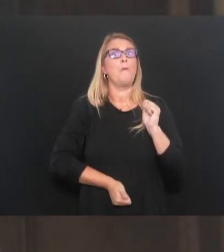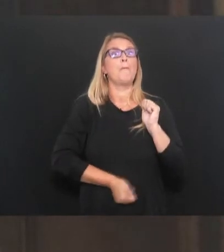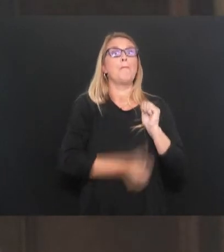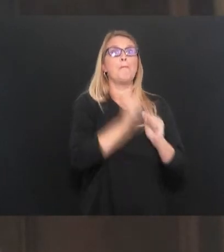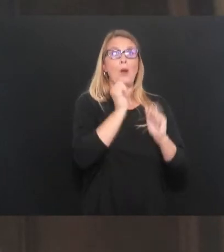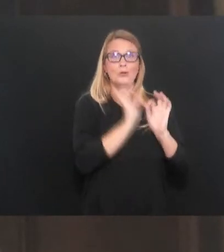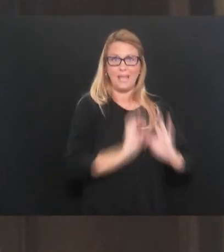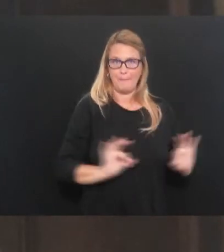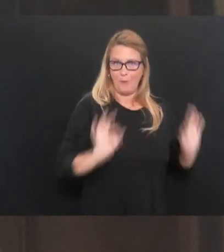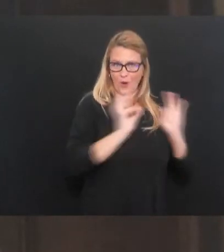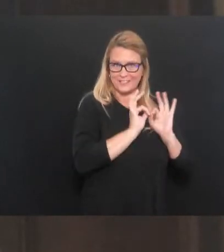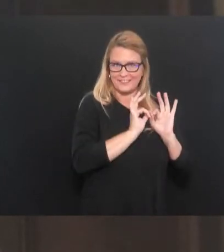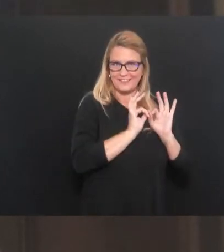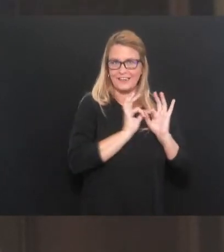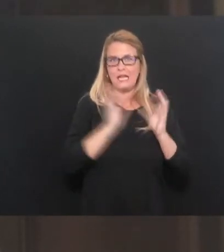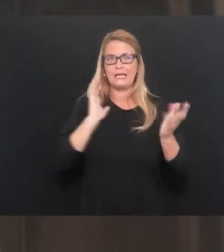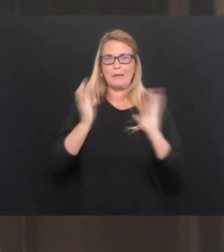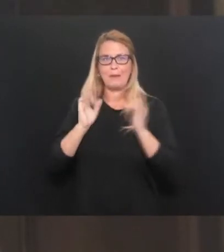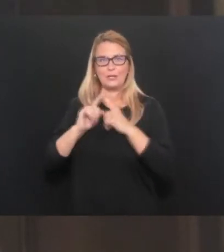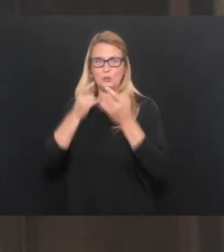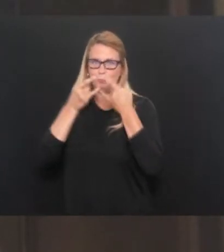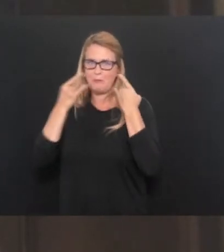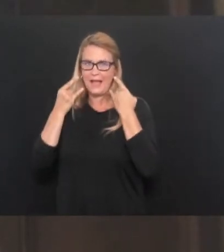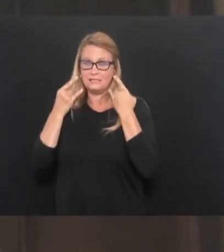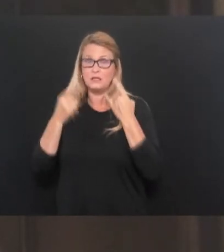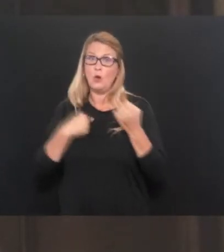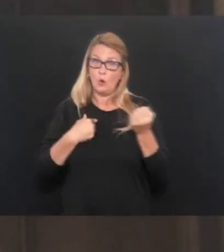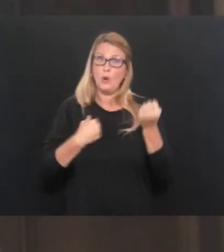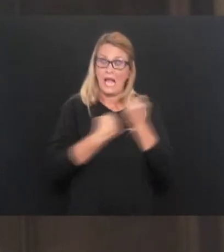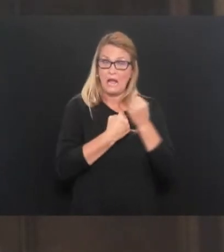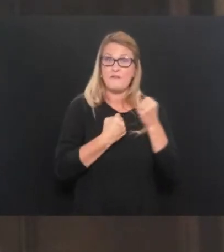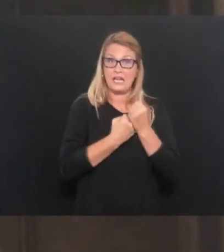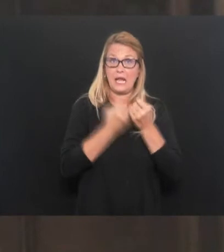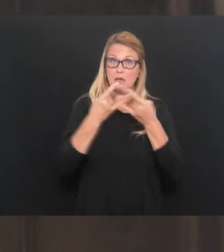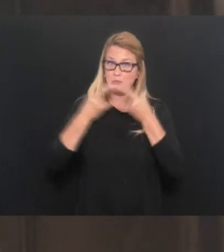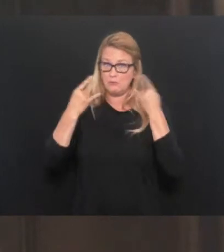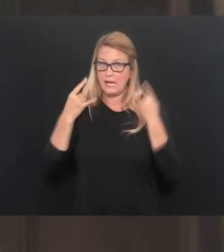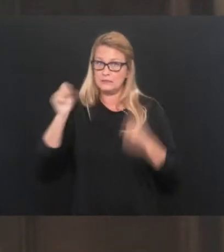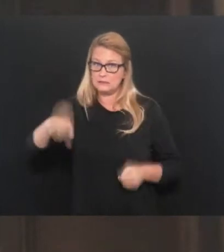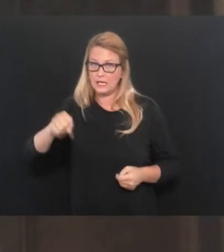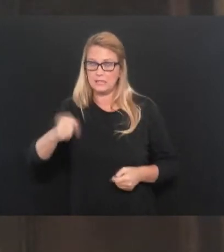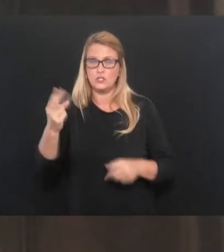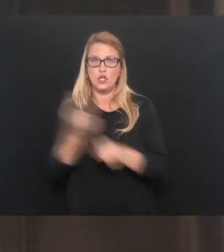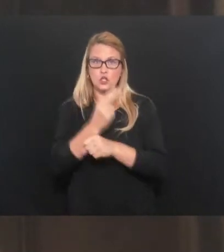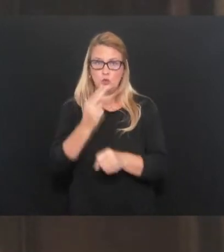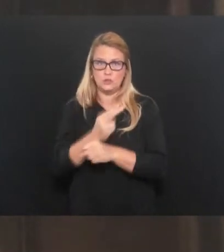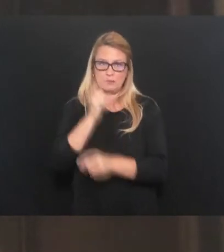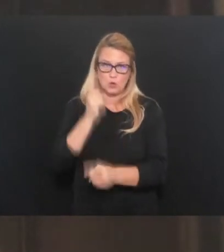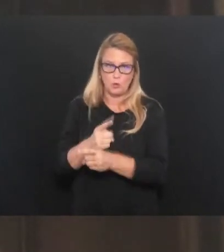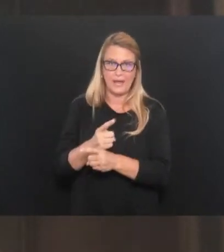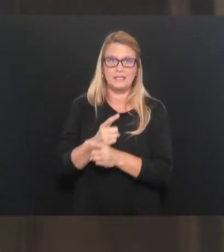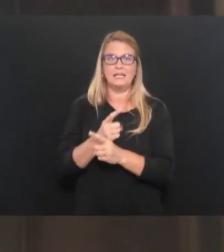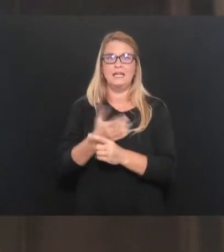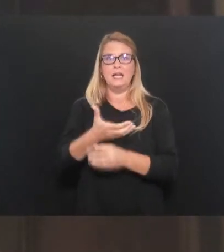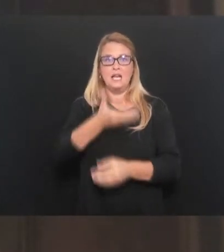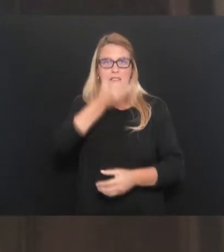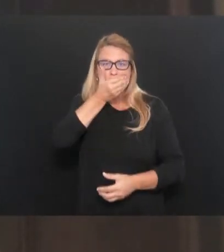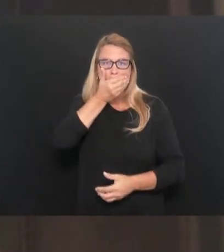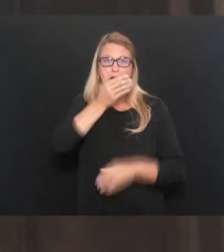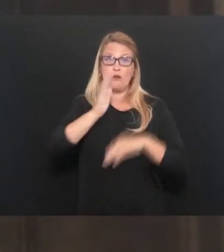would advocate for people who choose to wear masks to wear them correctly, wear them tight fitting around the face,